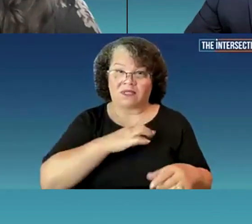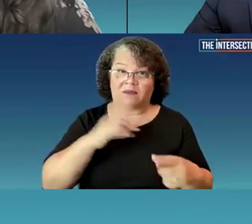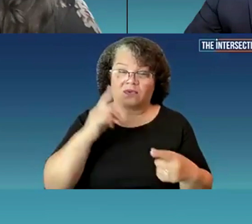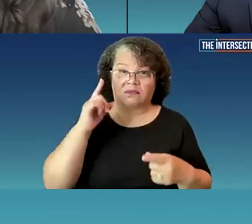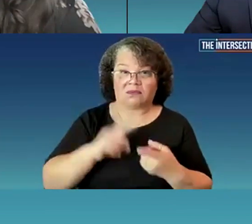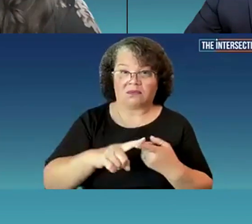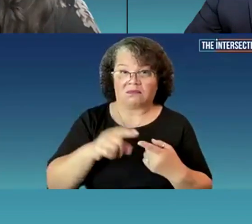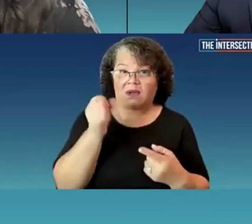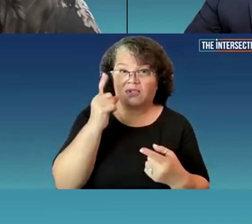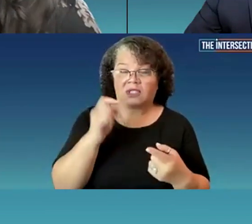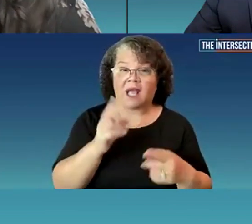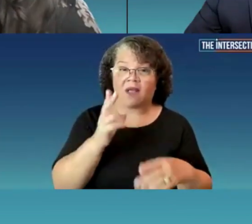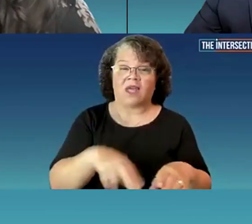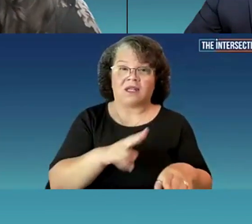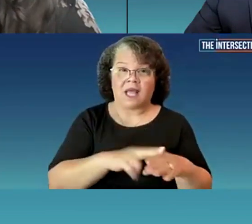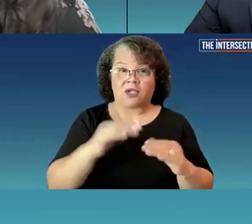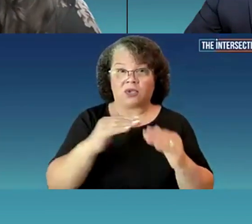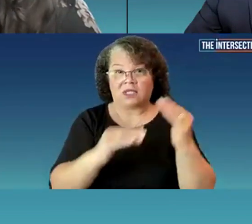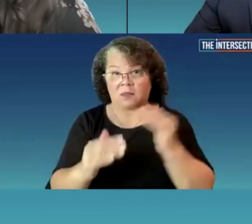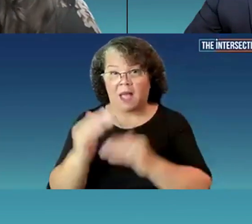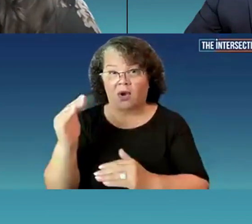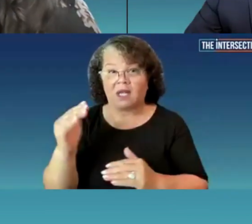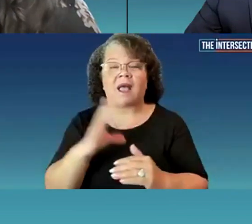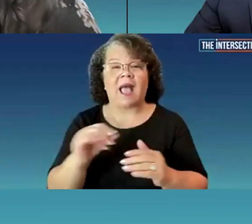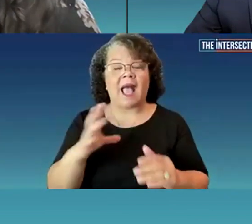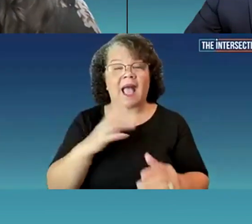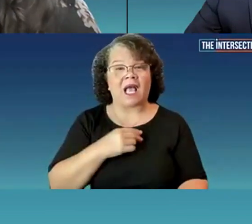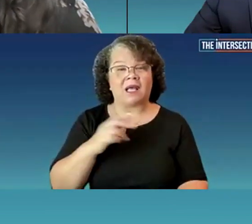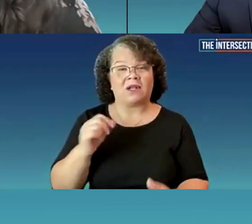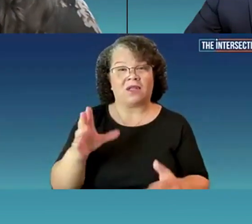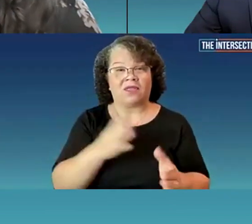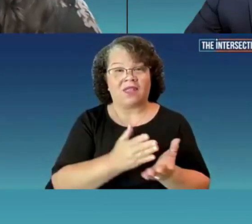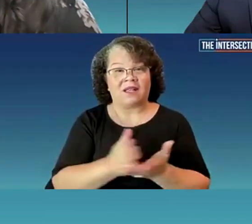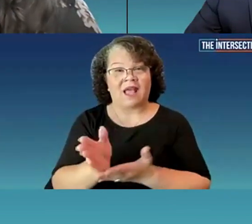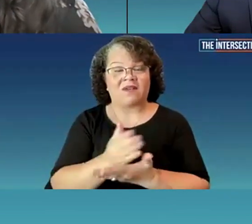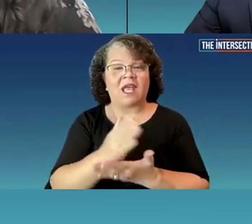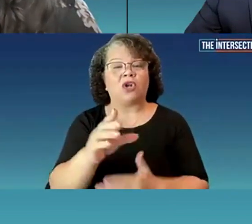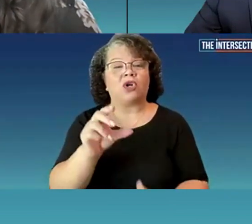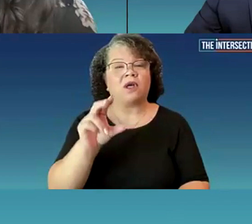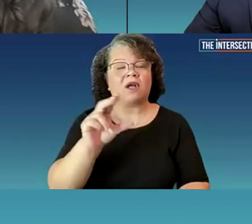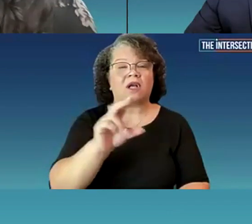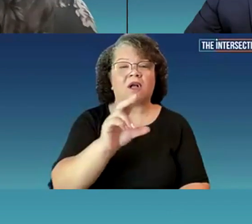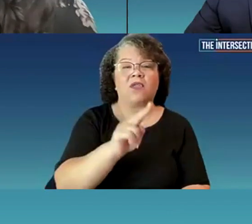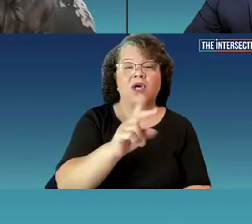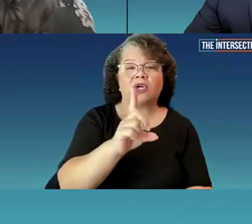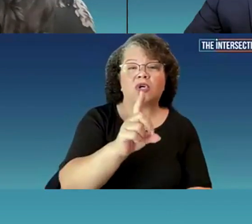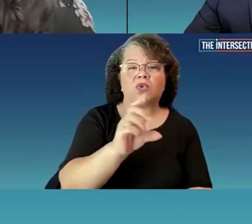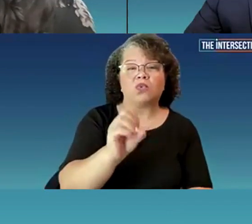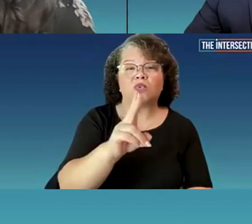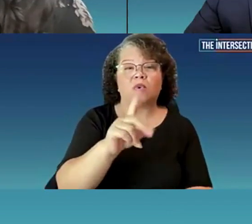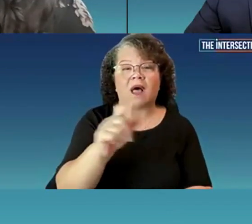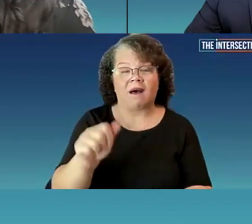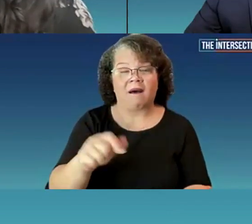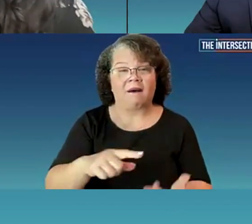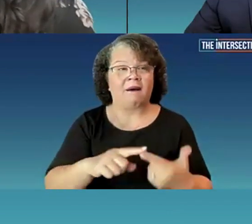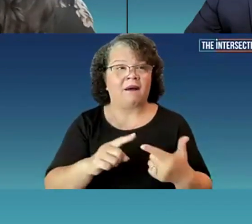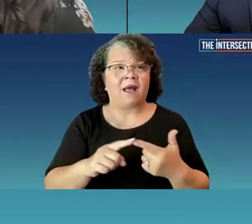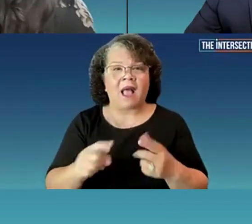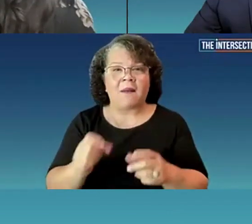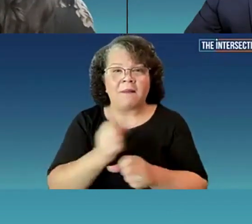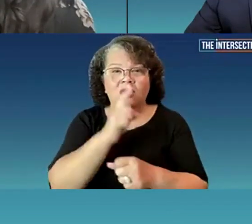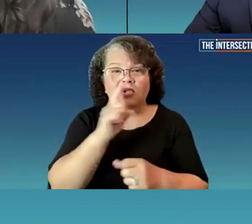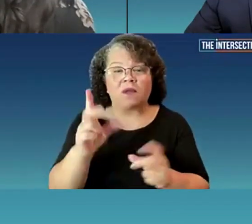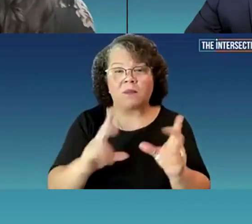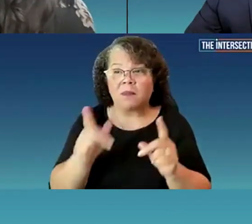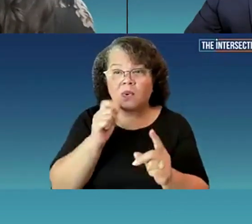And those navigators, or the folks, the doulas, the community folks that are right there in the practices, making sure that when people are missing